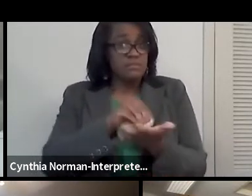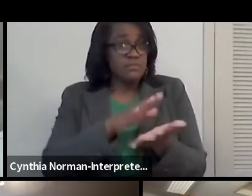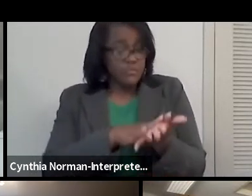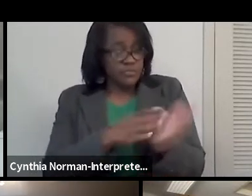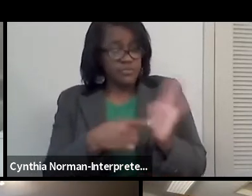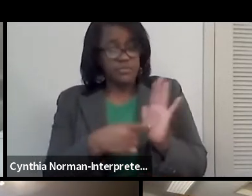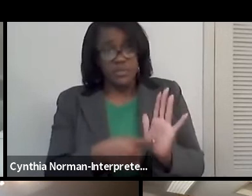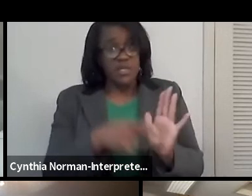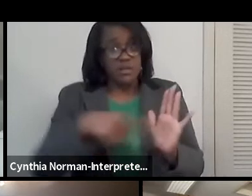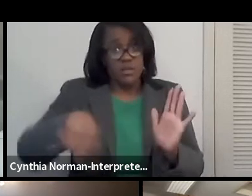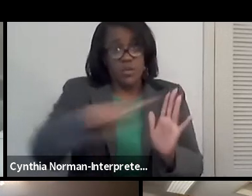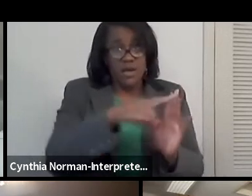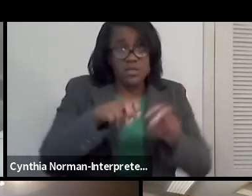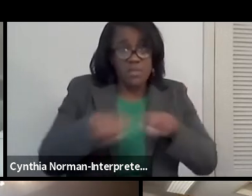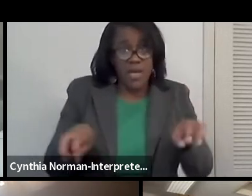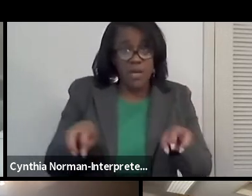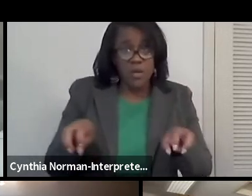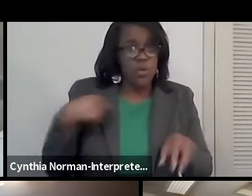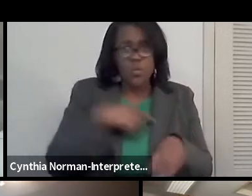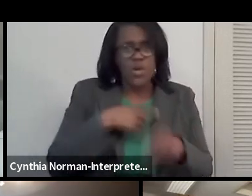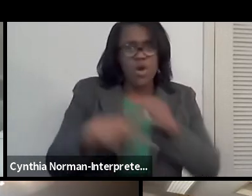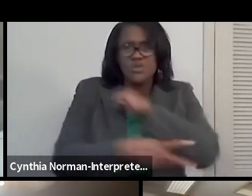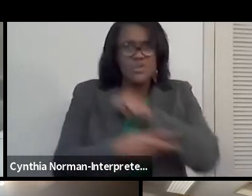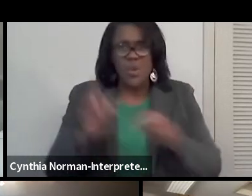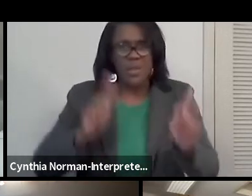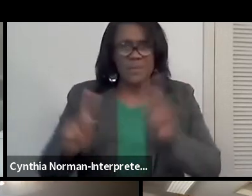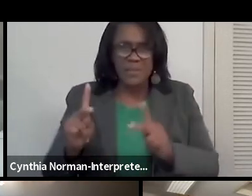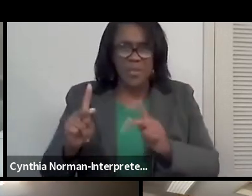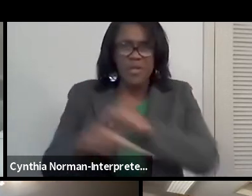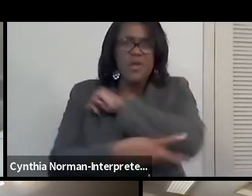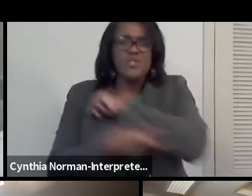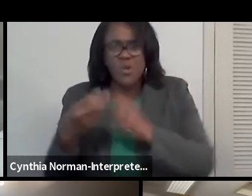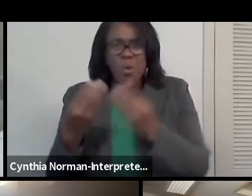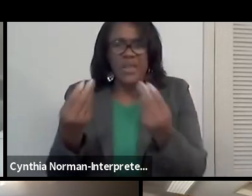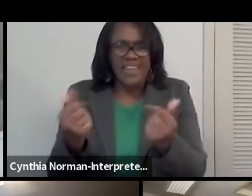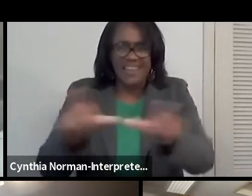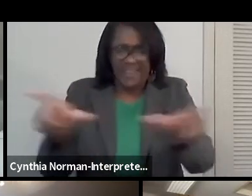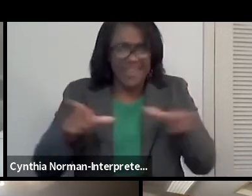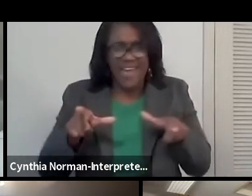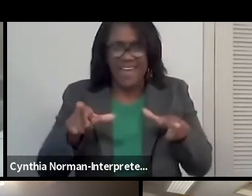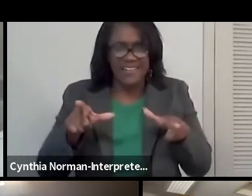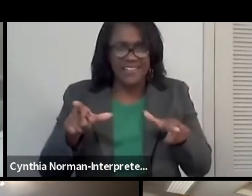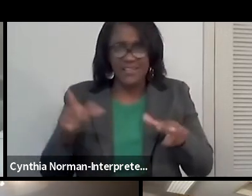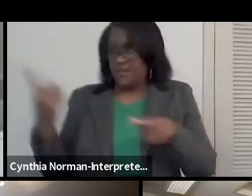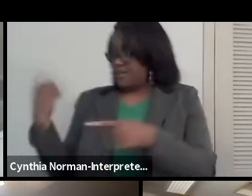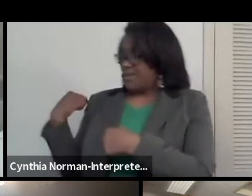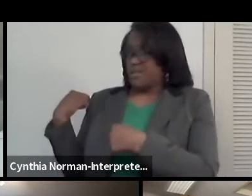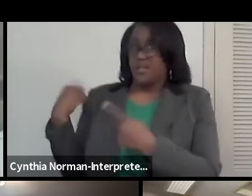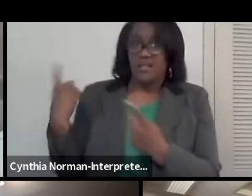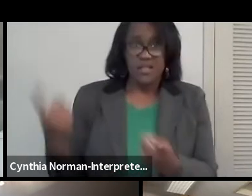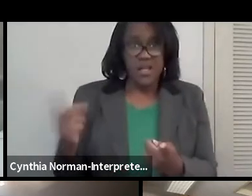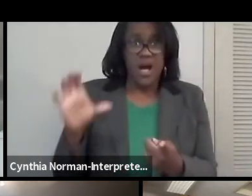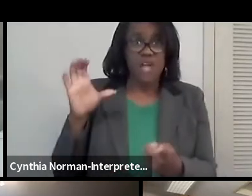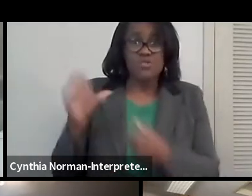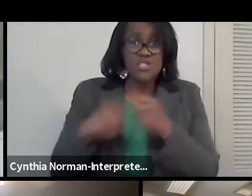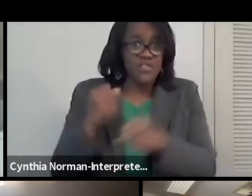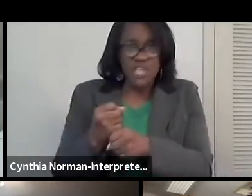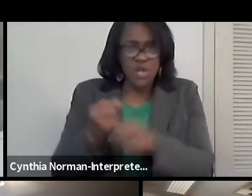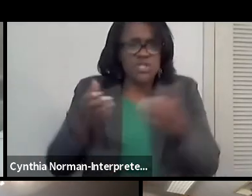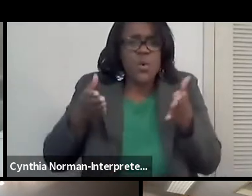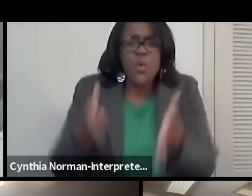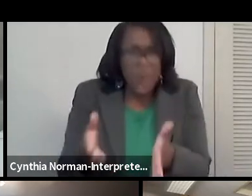on this panel, right? We are stolen people on stolen lands. For years, centuries, there were ways in